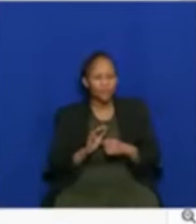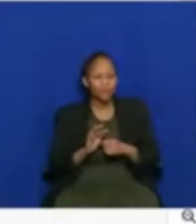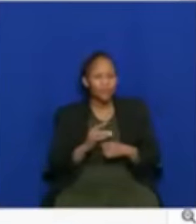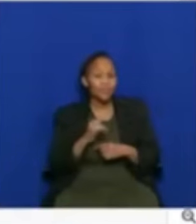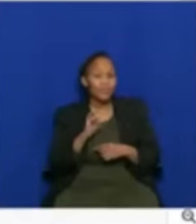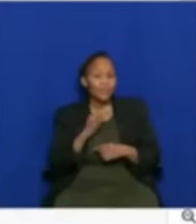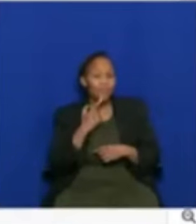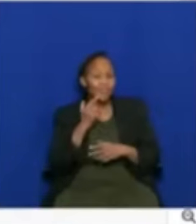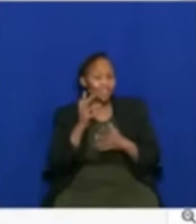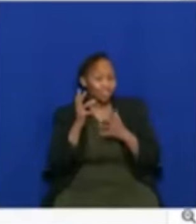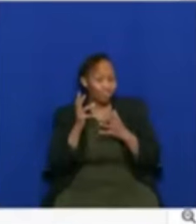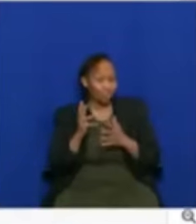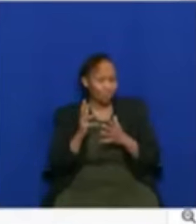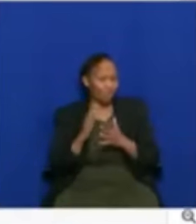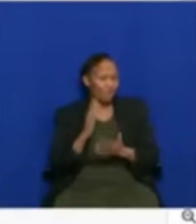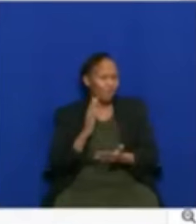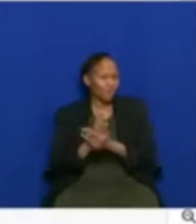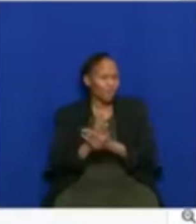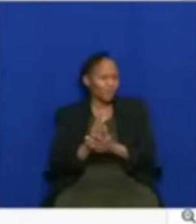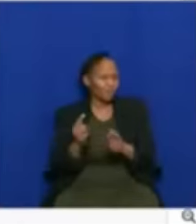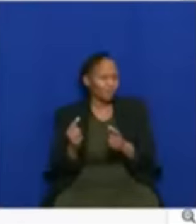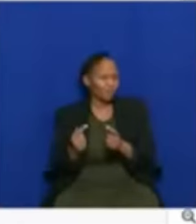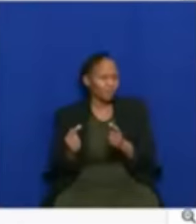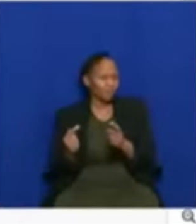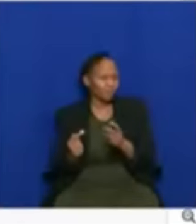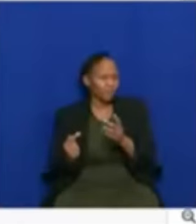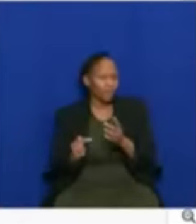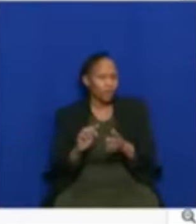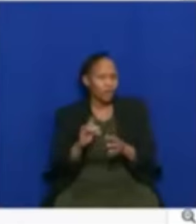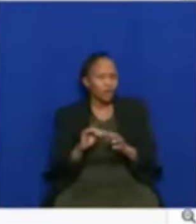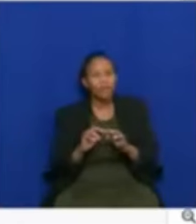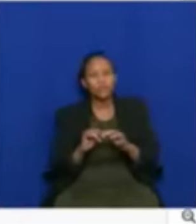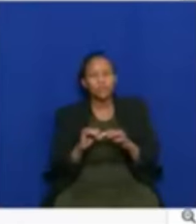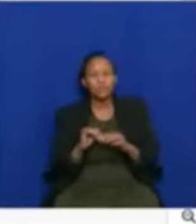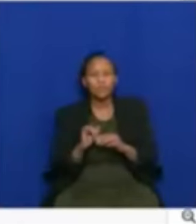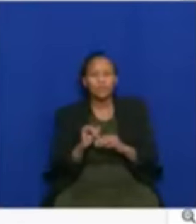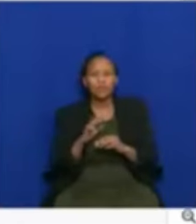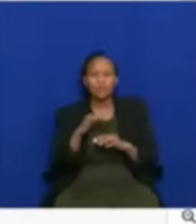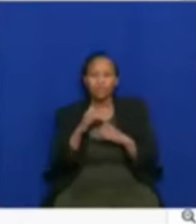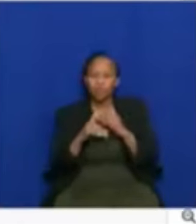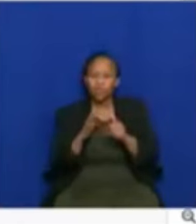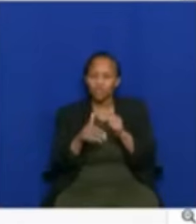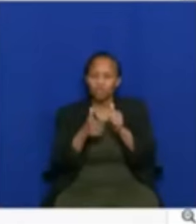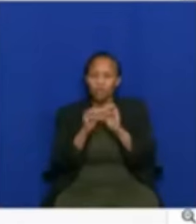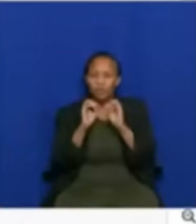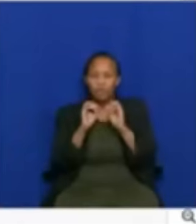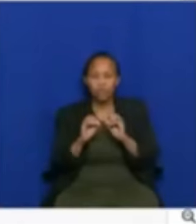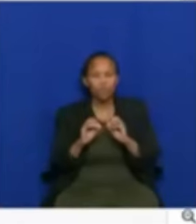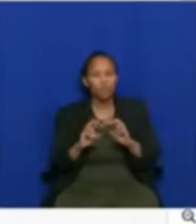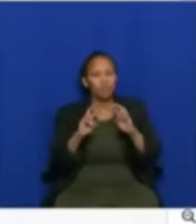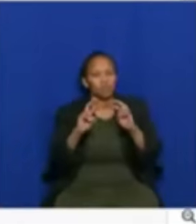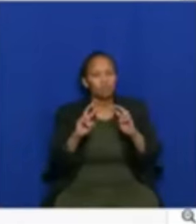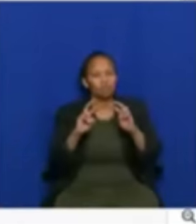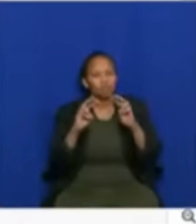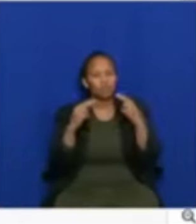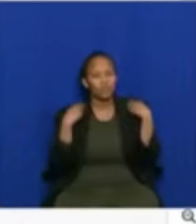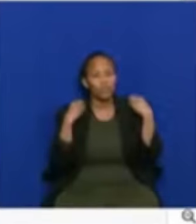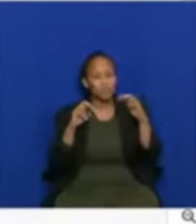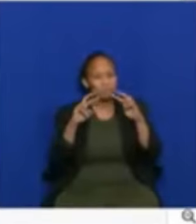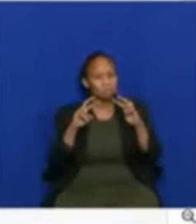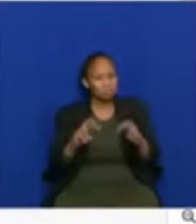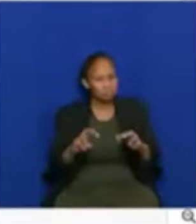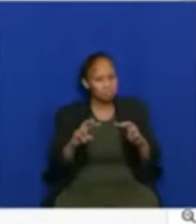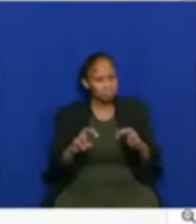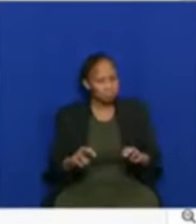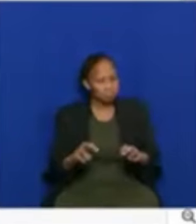are manipulating security vetting processes to unduly benefit a civilian. Otherwise, you know